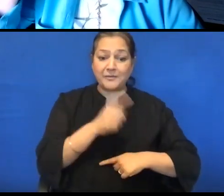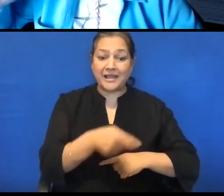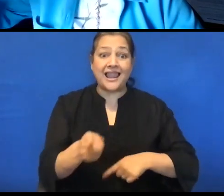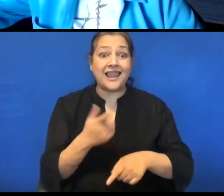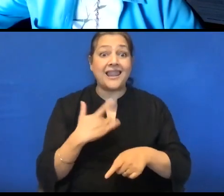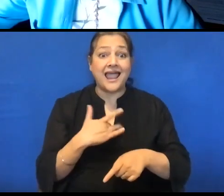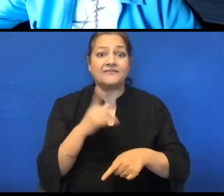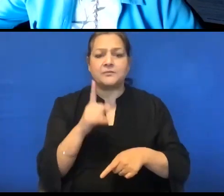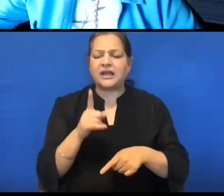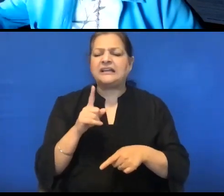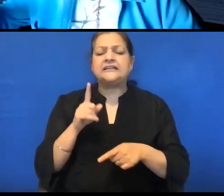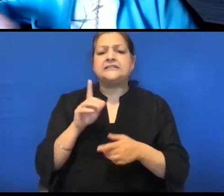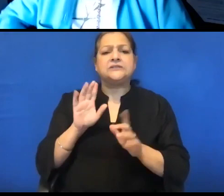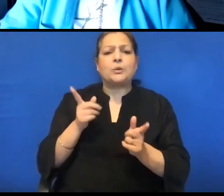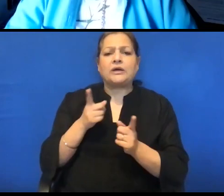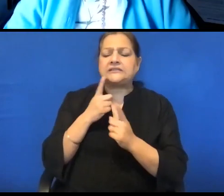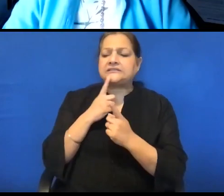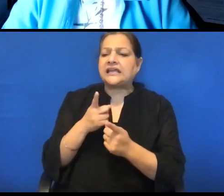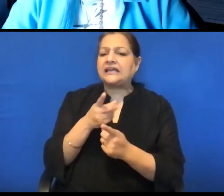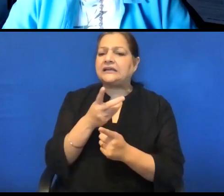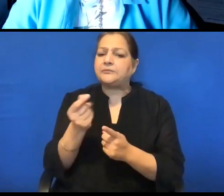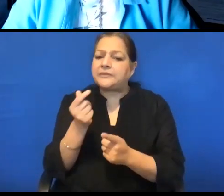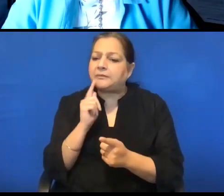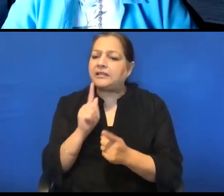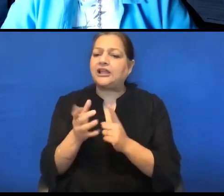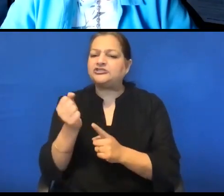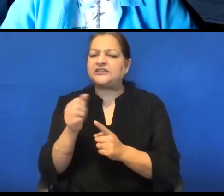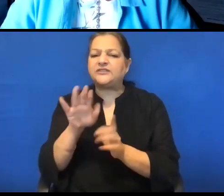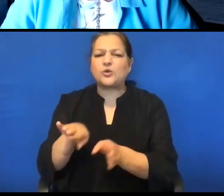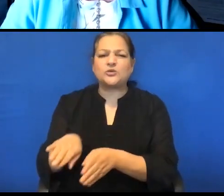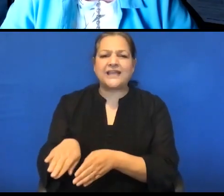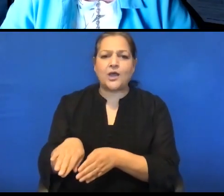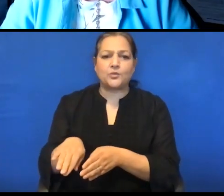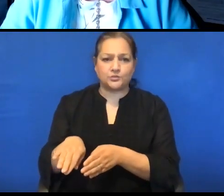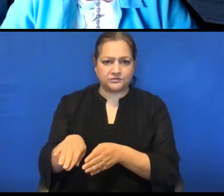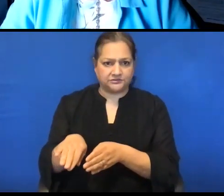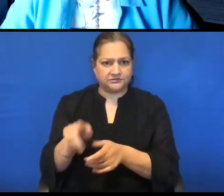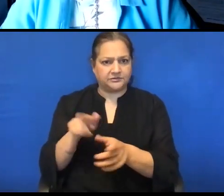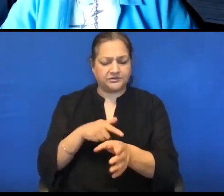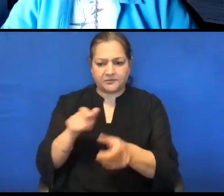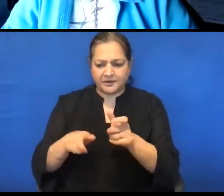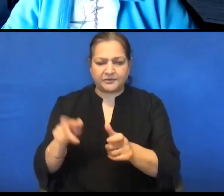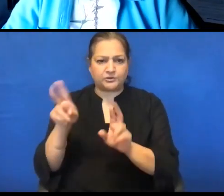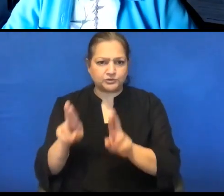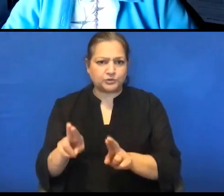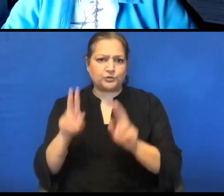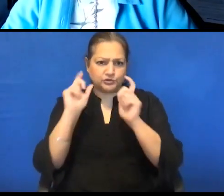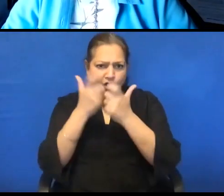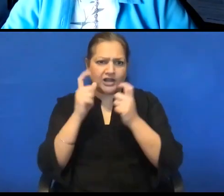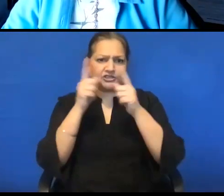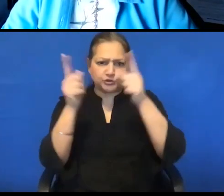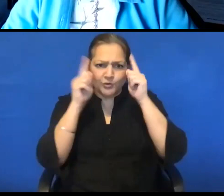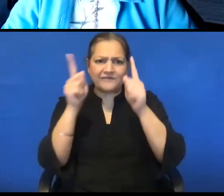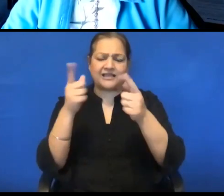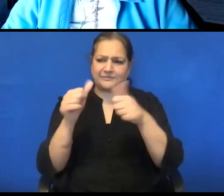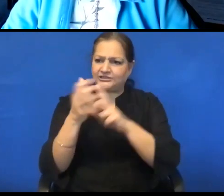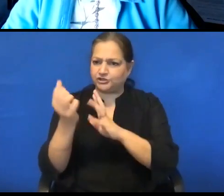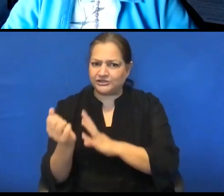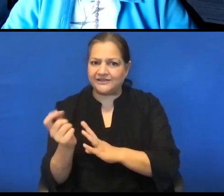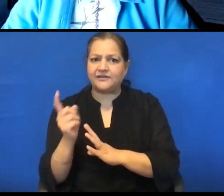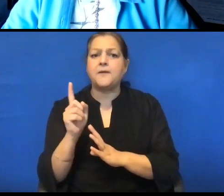fantastic achievements of so many young people, their teachers, schools, colleges, and universities. Yet no one can be happy